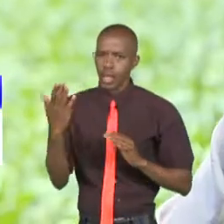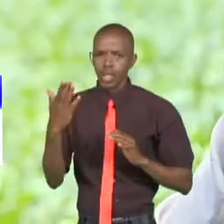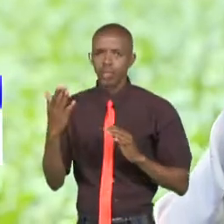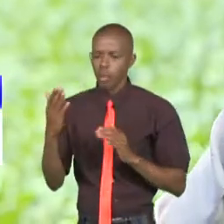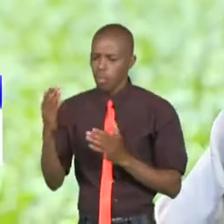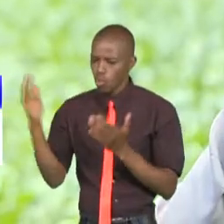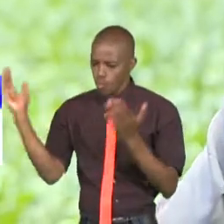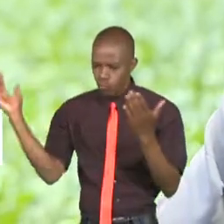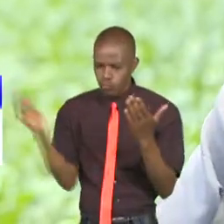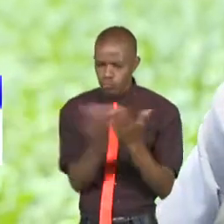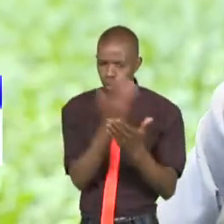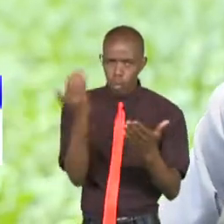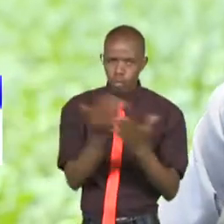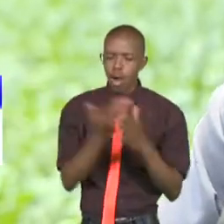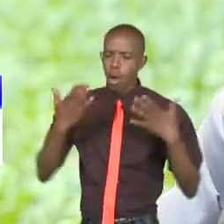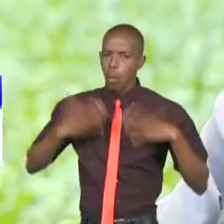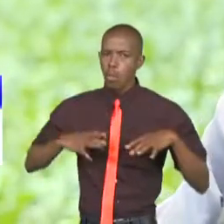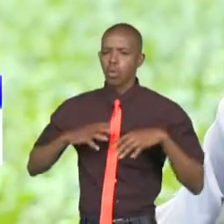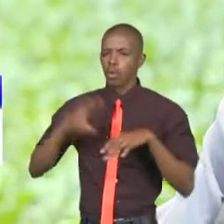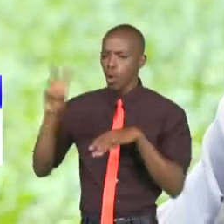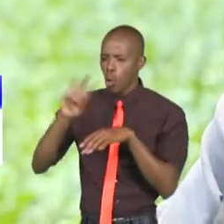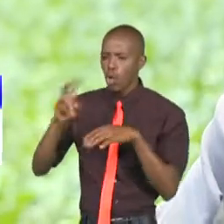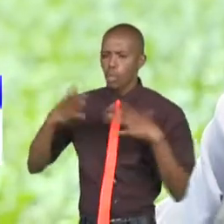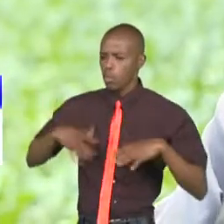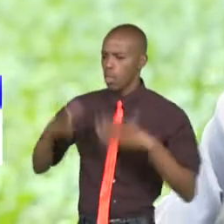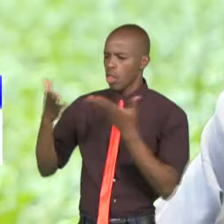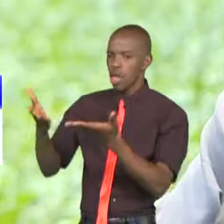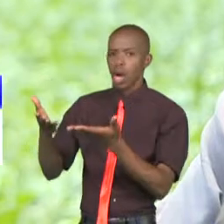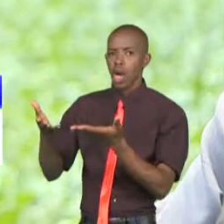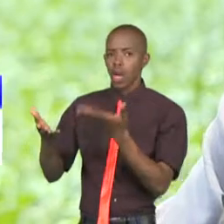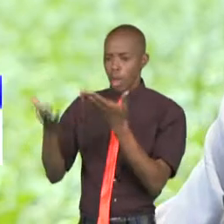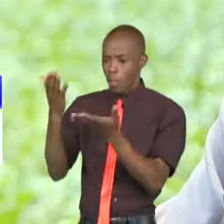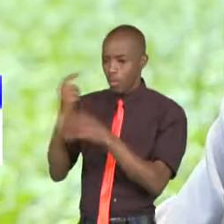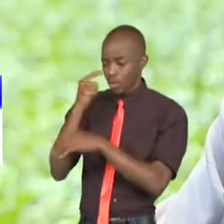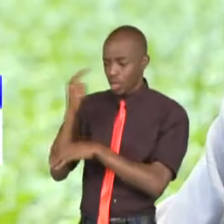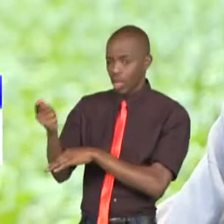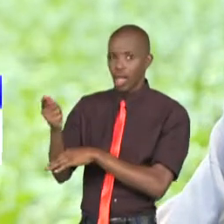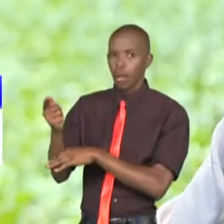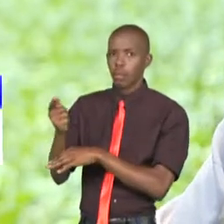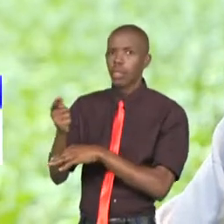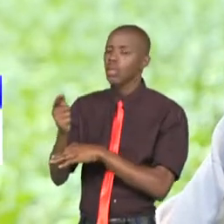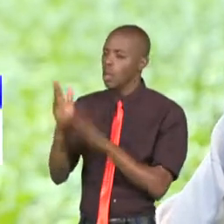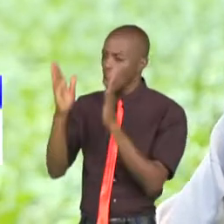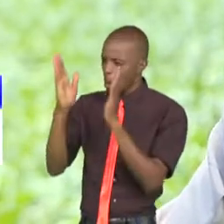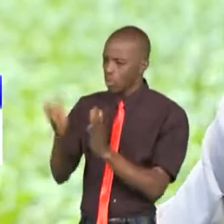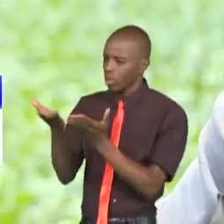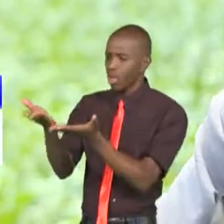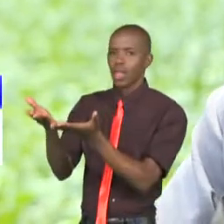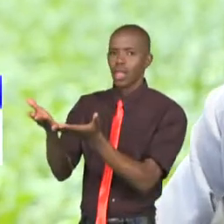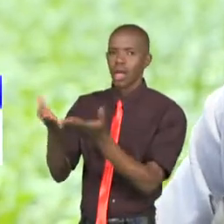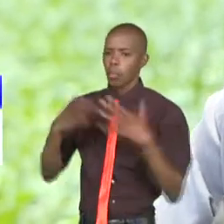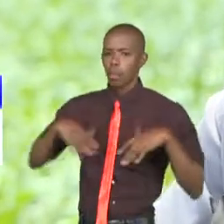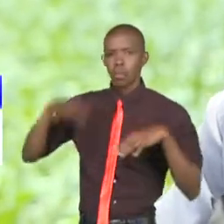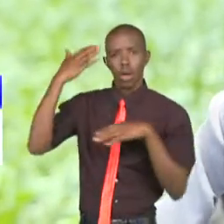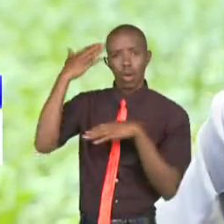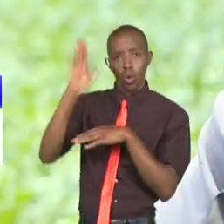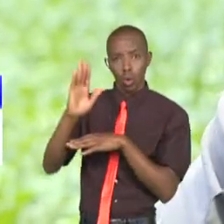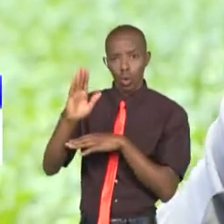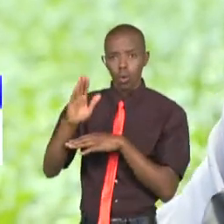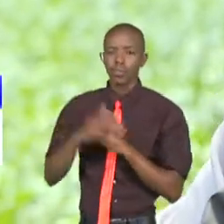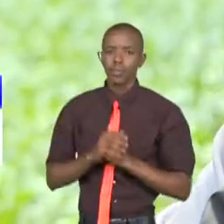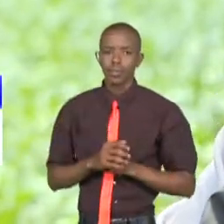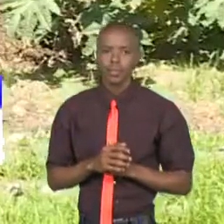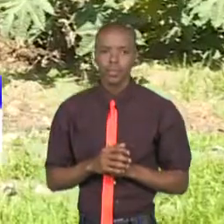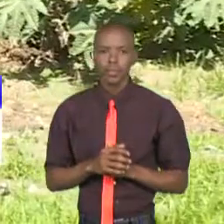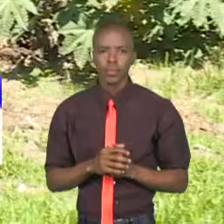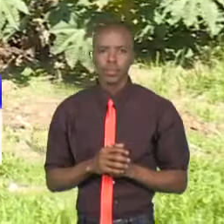zikitolewa, watu wengine wamekuwa hizo wanatafuta watu wao, na labda vile hapo na niko hivi, labda mtu wako hapa na watu wajui mahali wanaweza